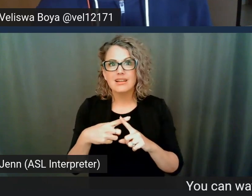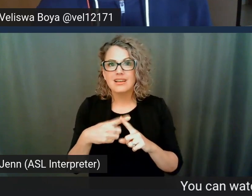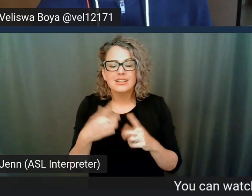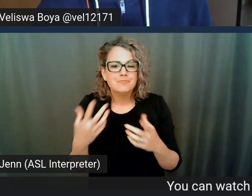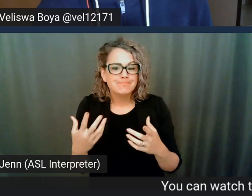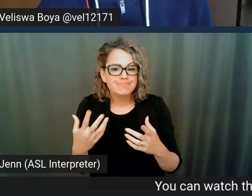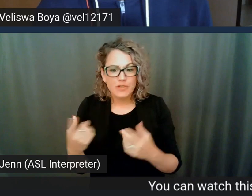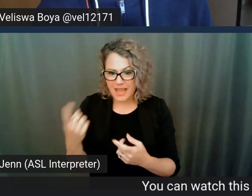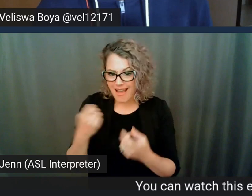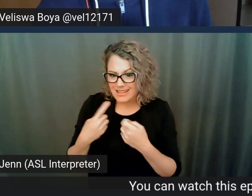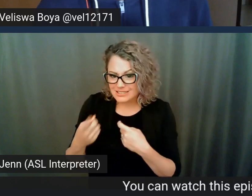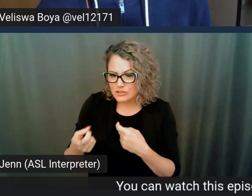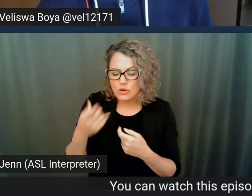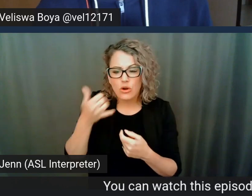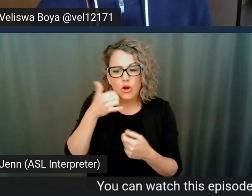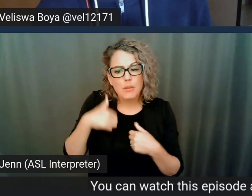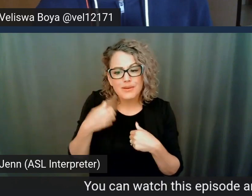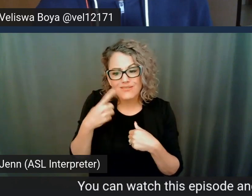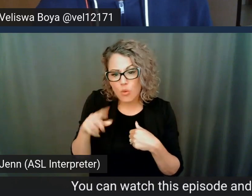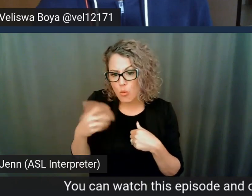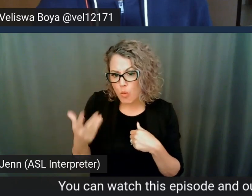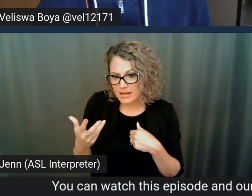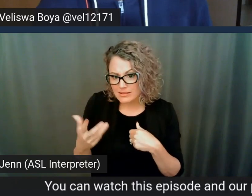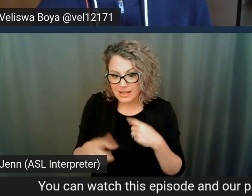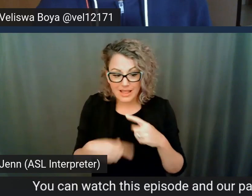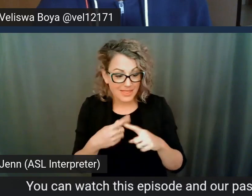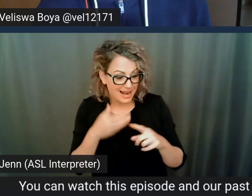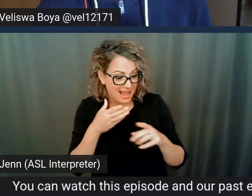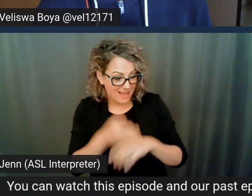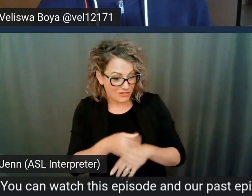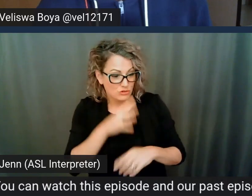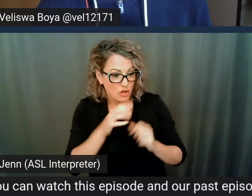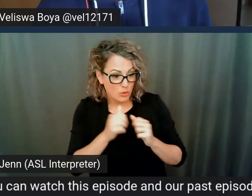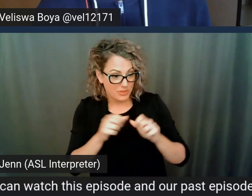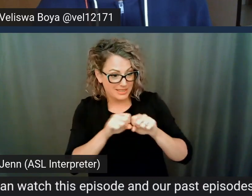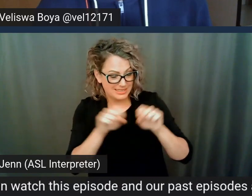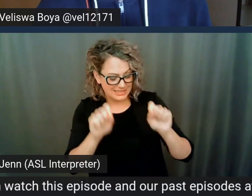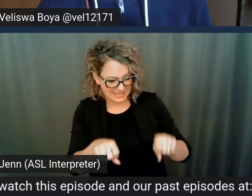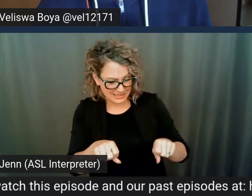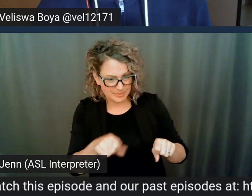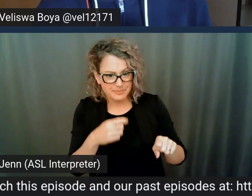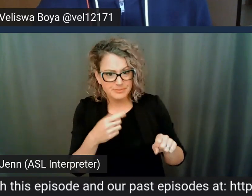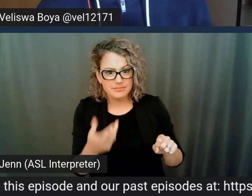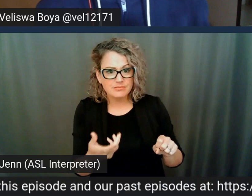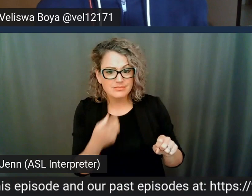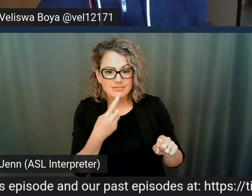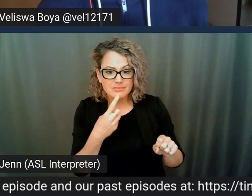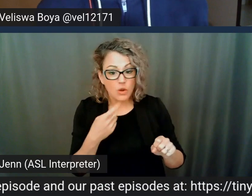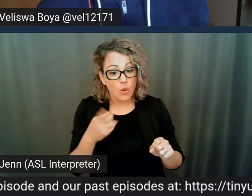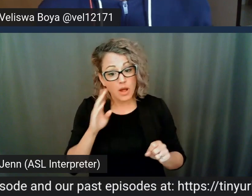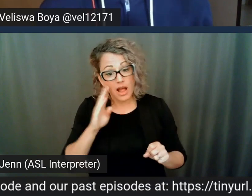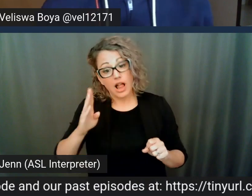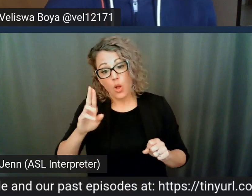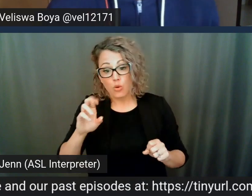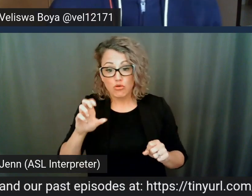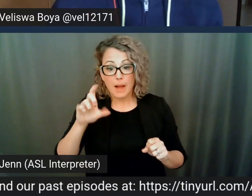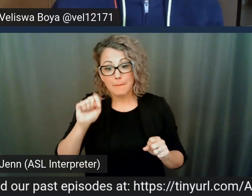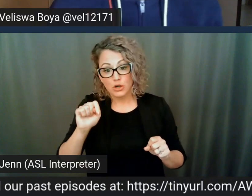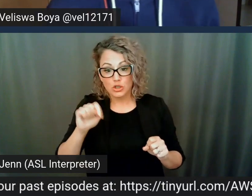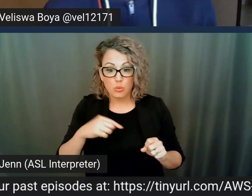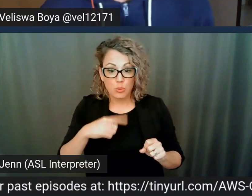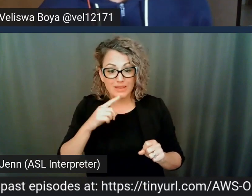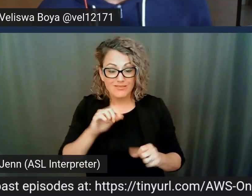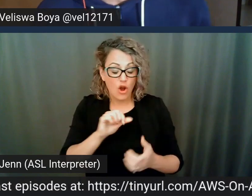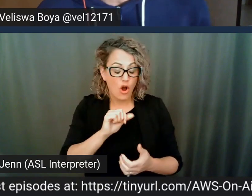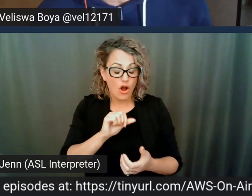they ask me like, hey, what are you calling for? And then after talking to the system for a matter of seconds, it says like, well, hello, Robert. We've authenticated you just by your voice.